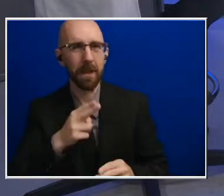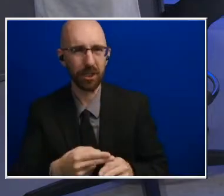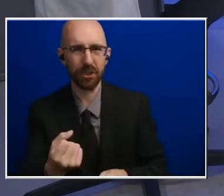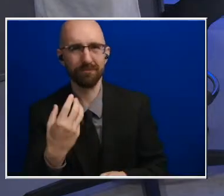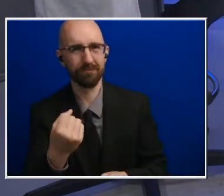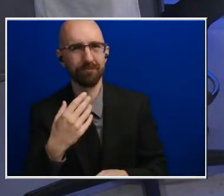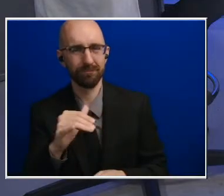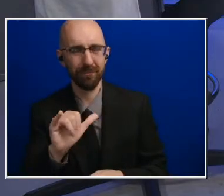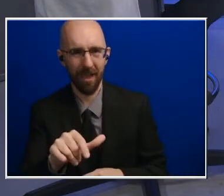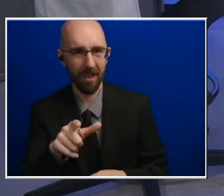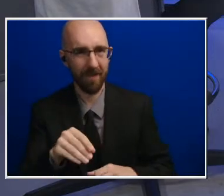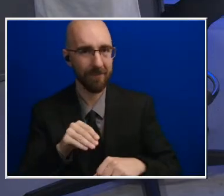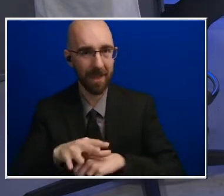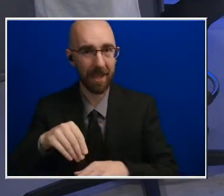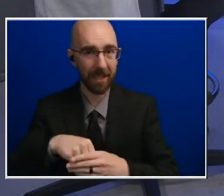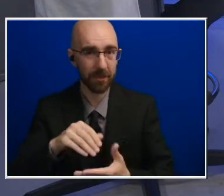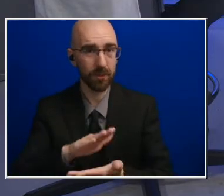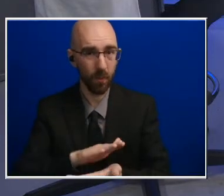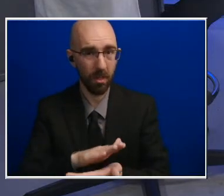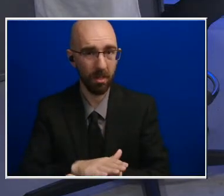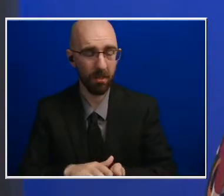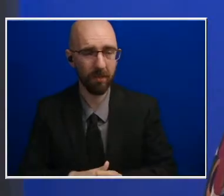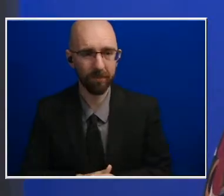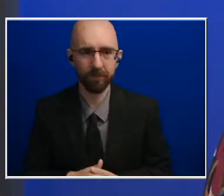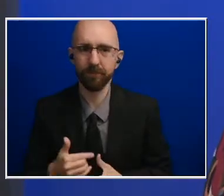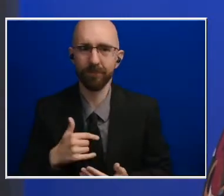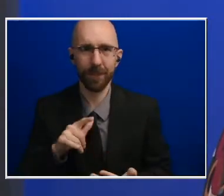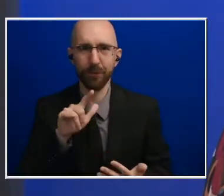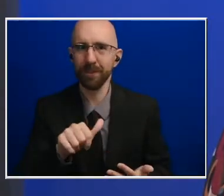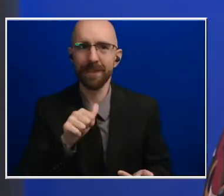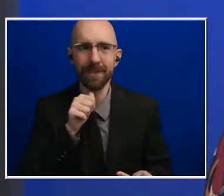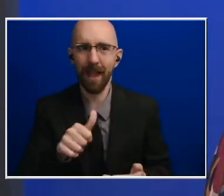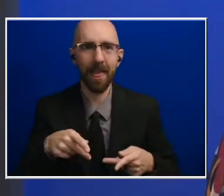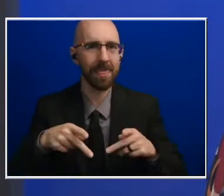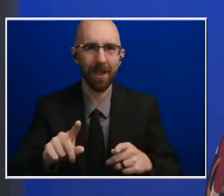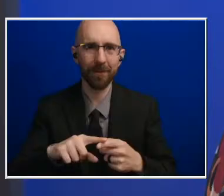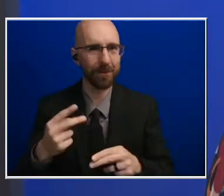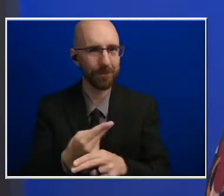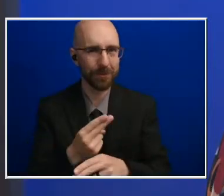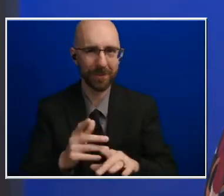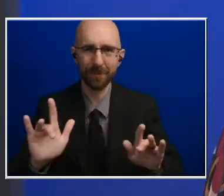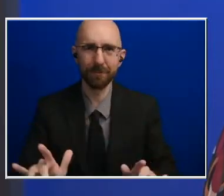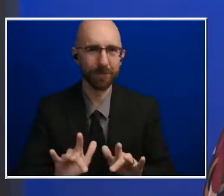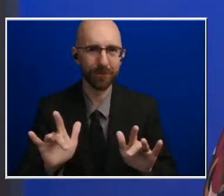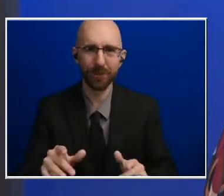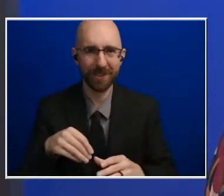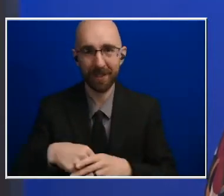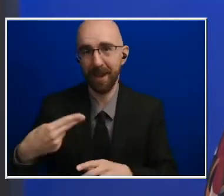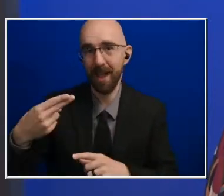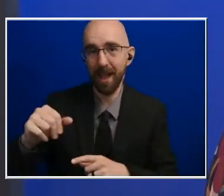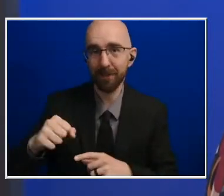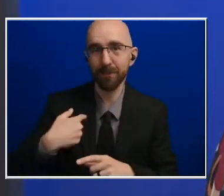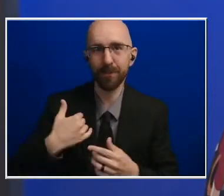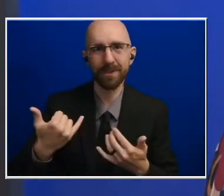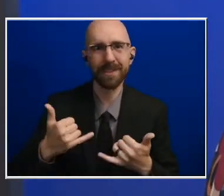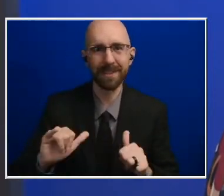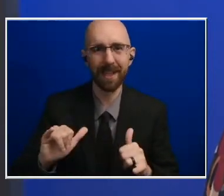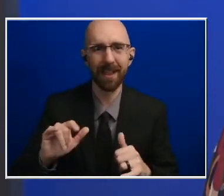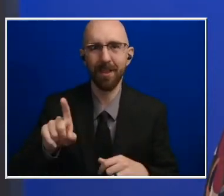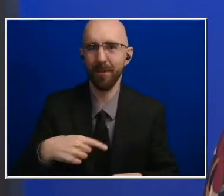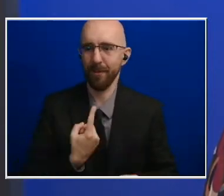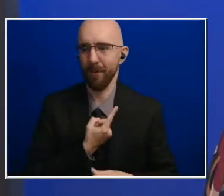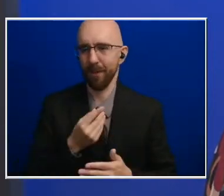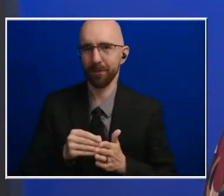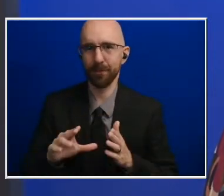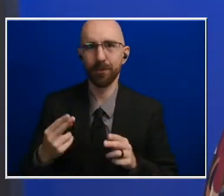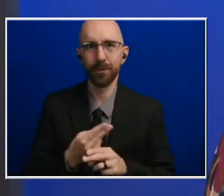you in school? I really wasn't allowed to use computers. I Yeah. think in high school I was still the only student using a typewriter.